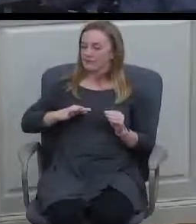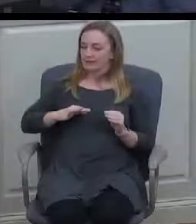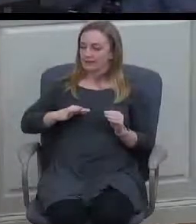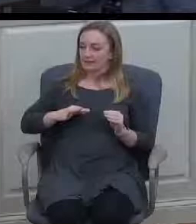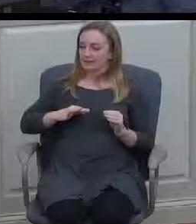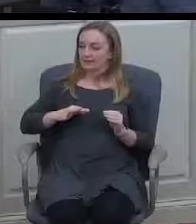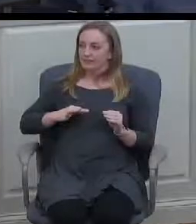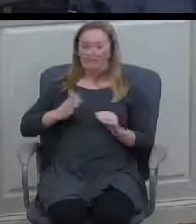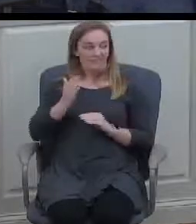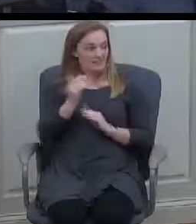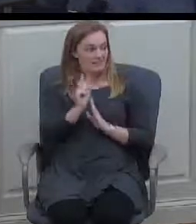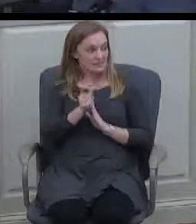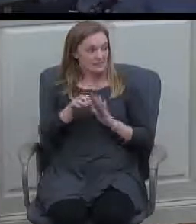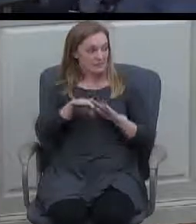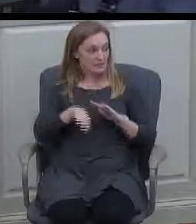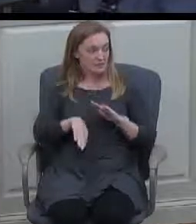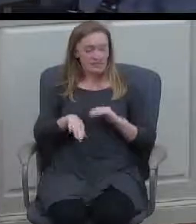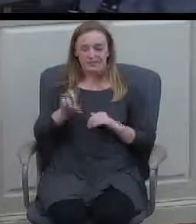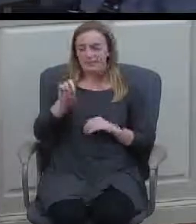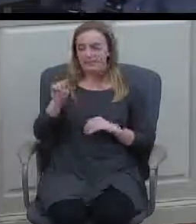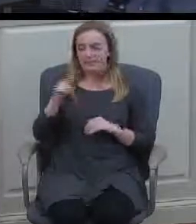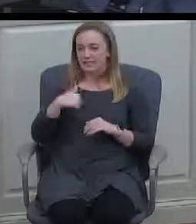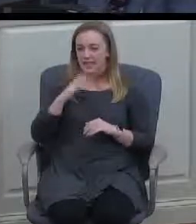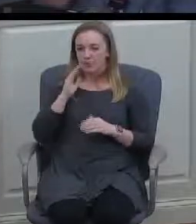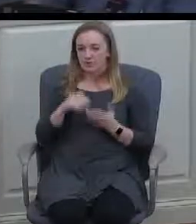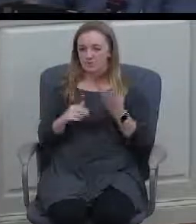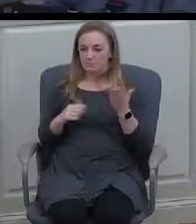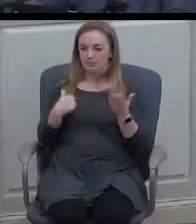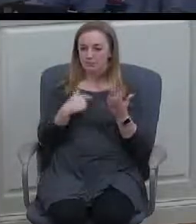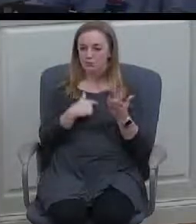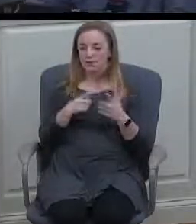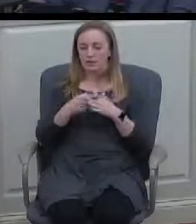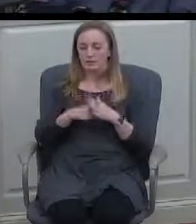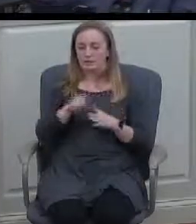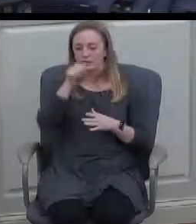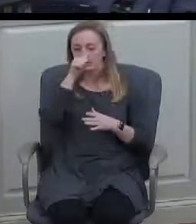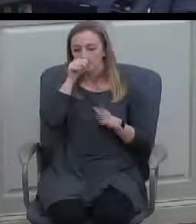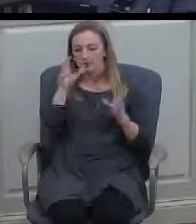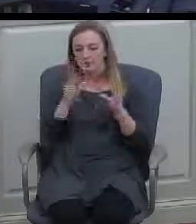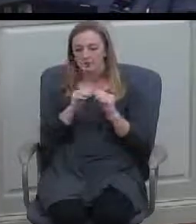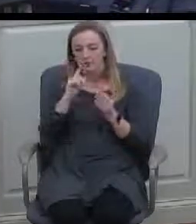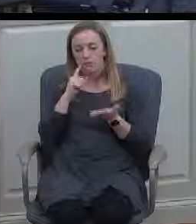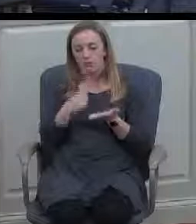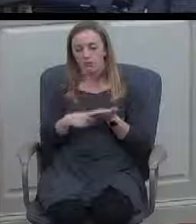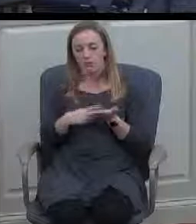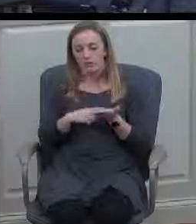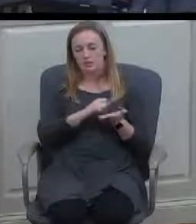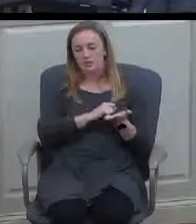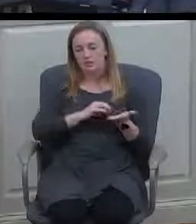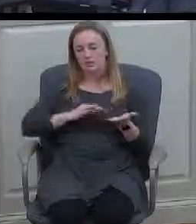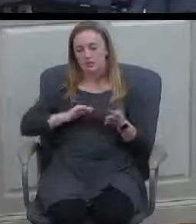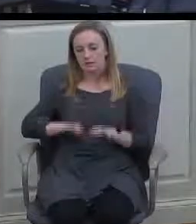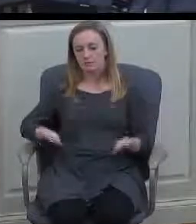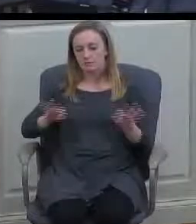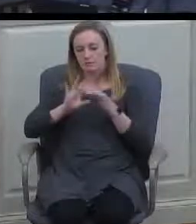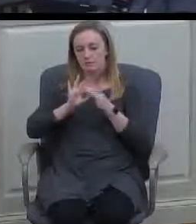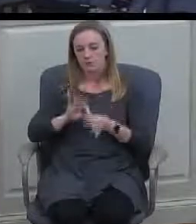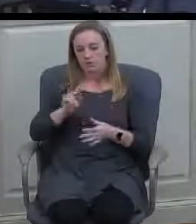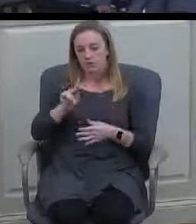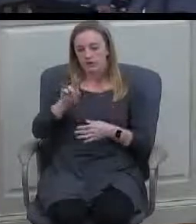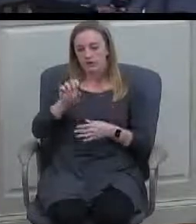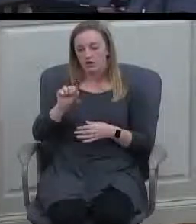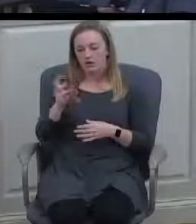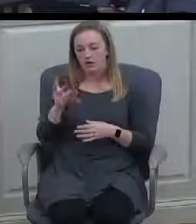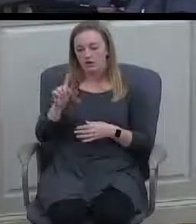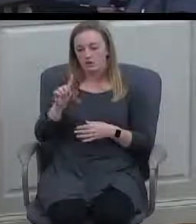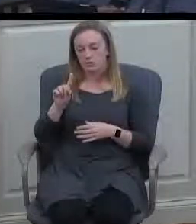I'll make the motion. I will move that we go into executive session to discuss a personnel matter pursuant to KRS